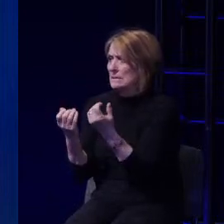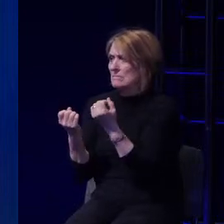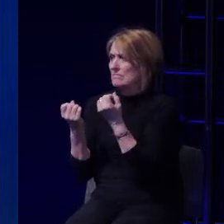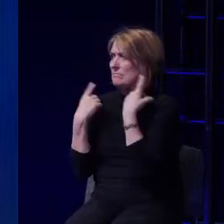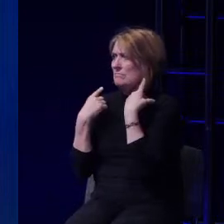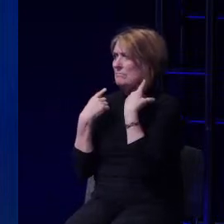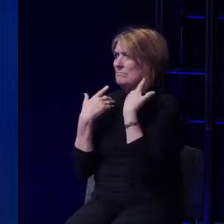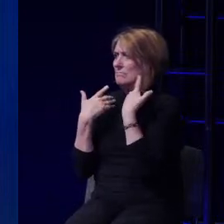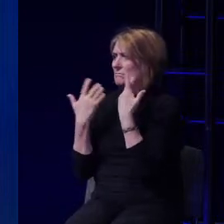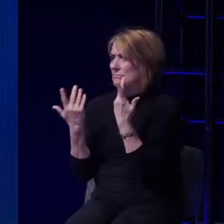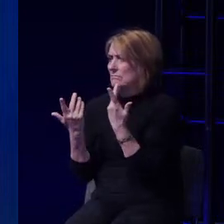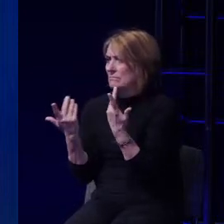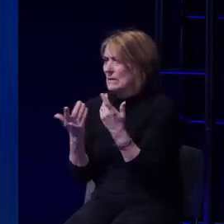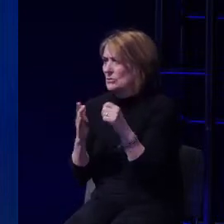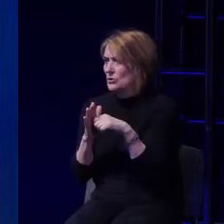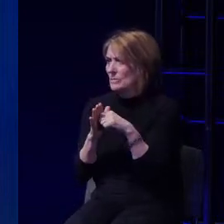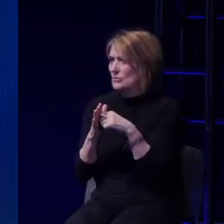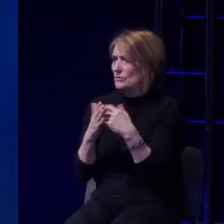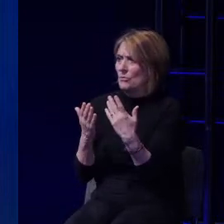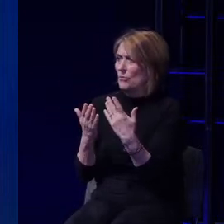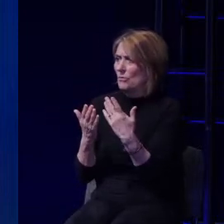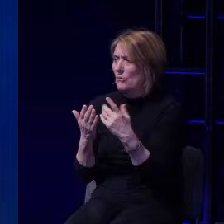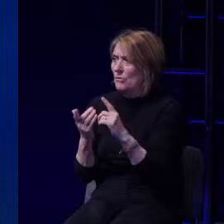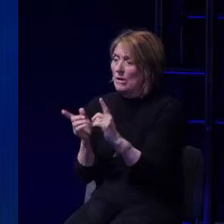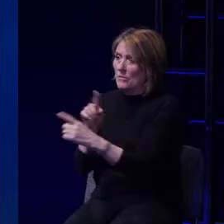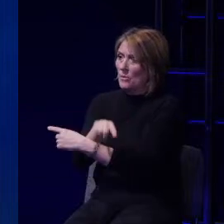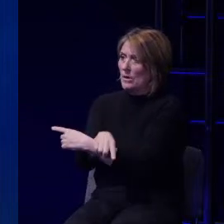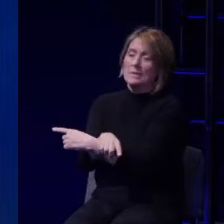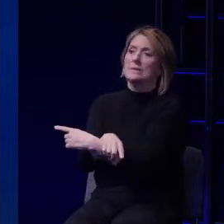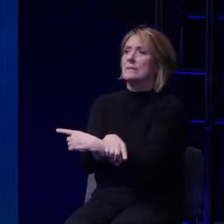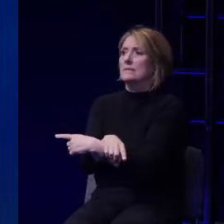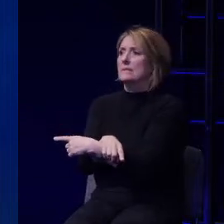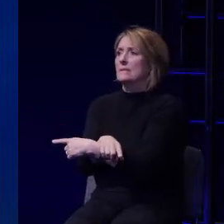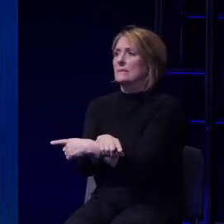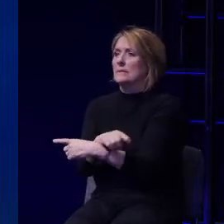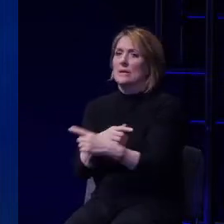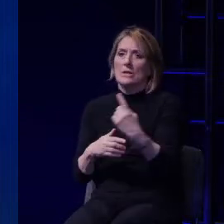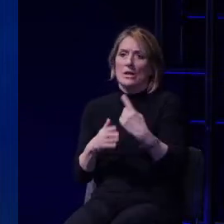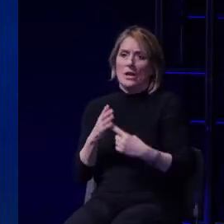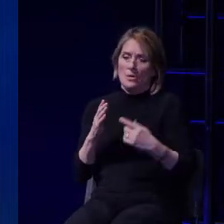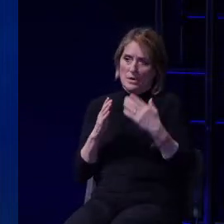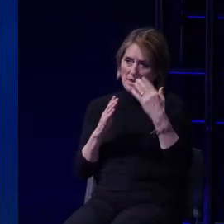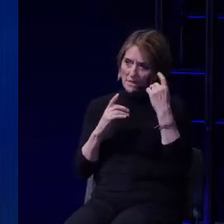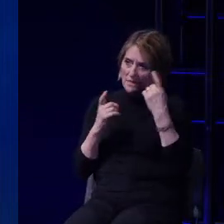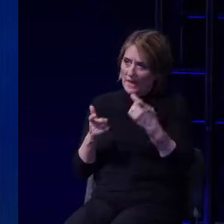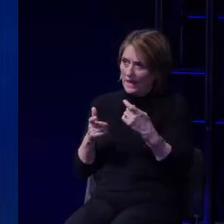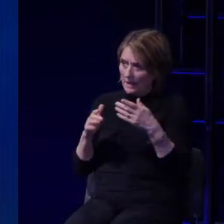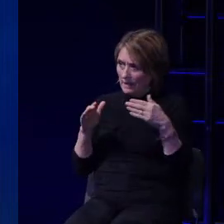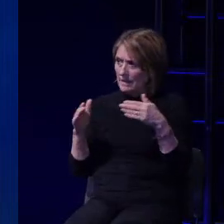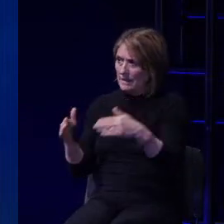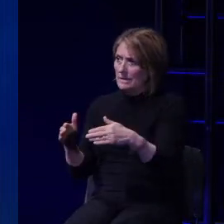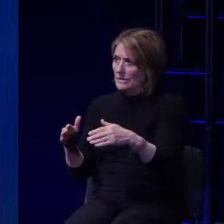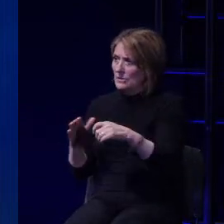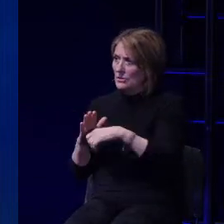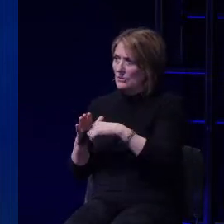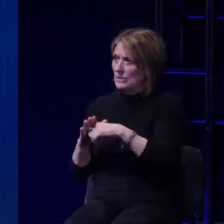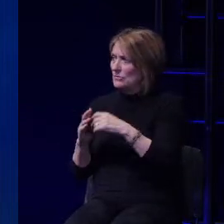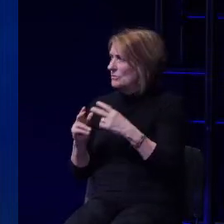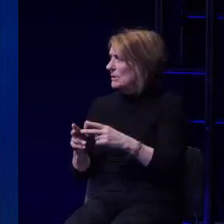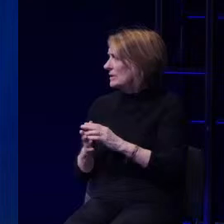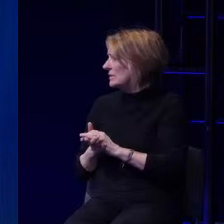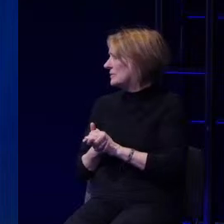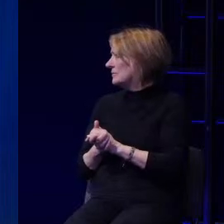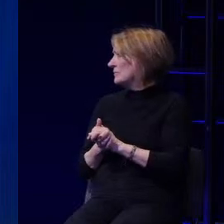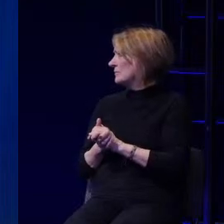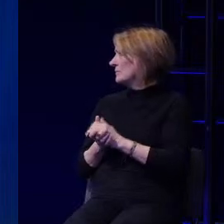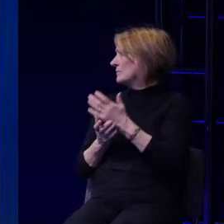trying to do, or conversely, one that can only think in that way, and so? I did